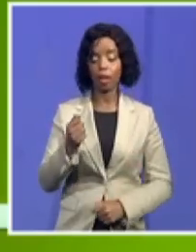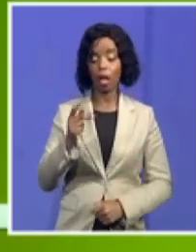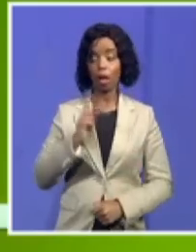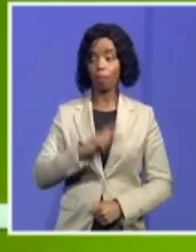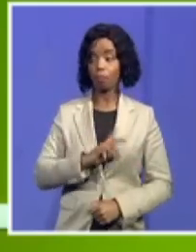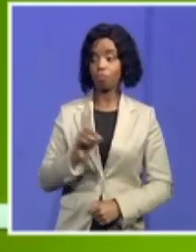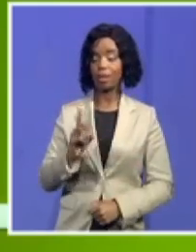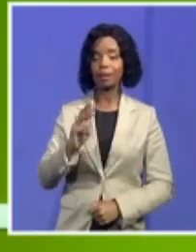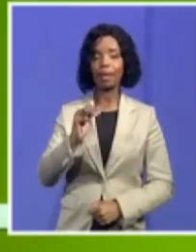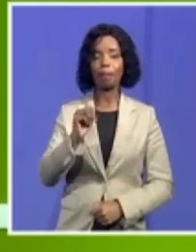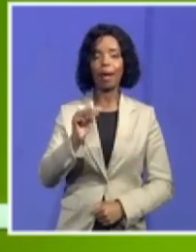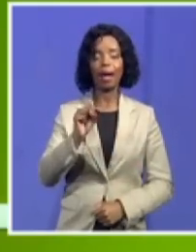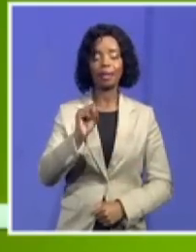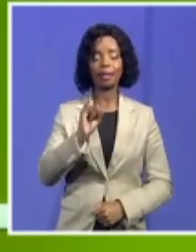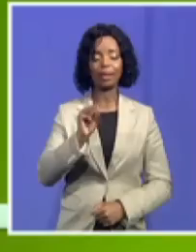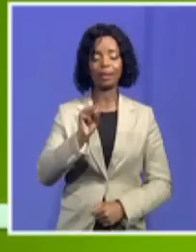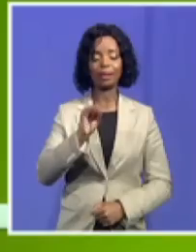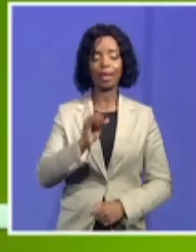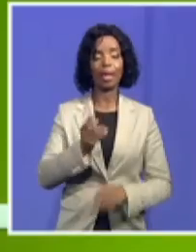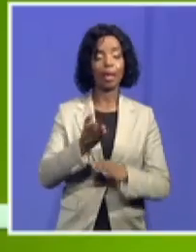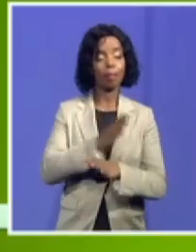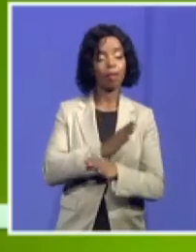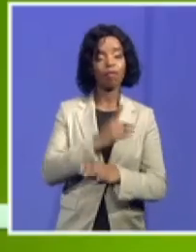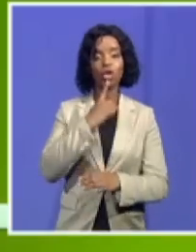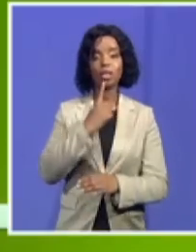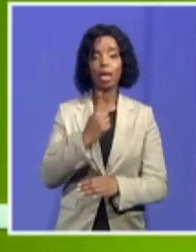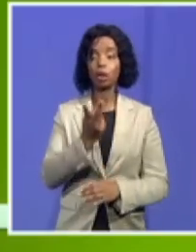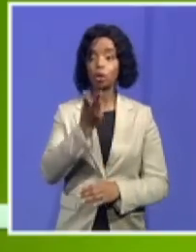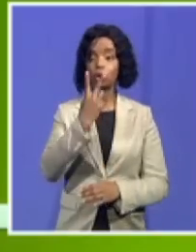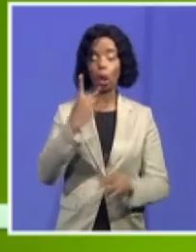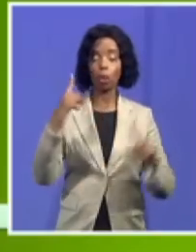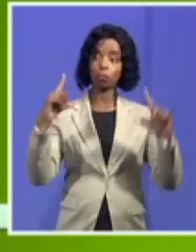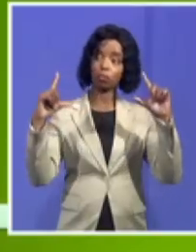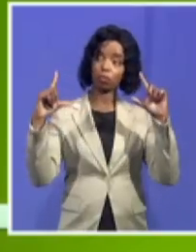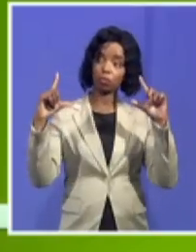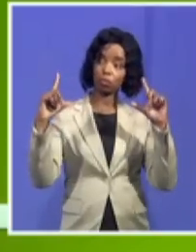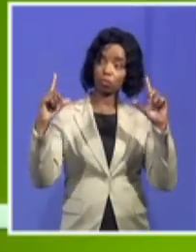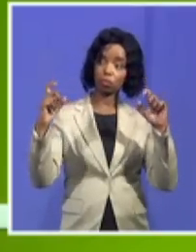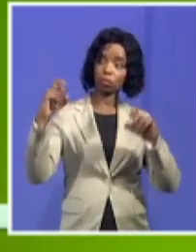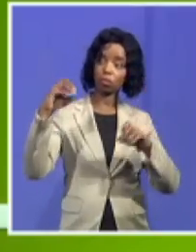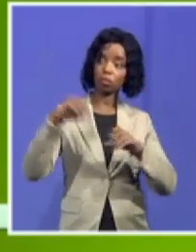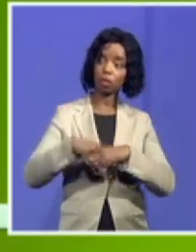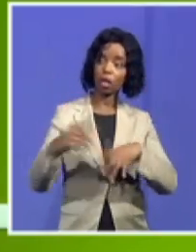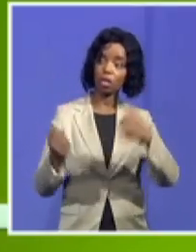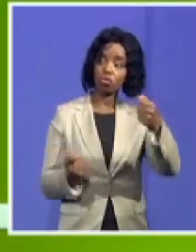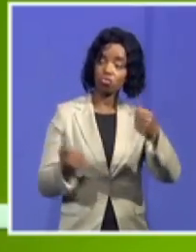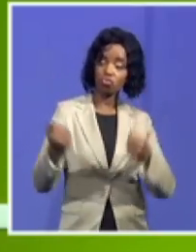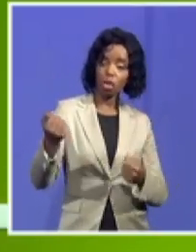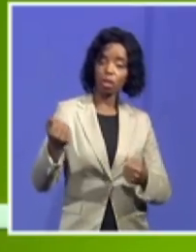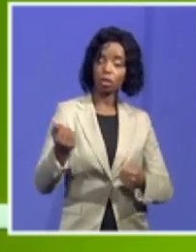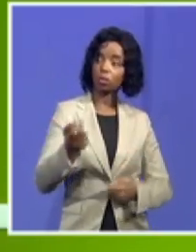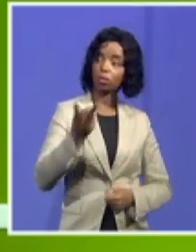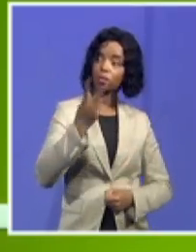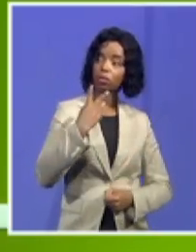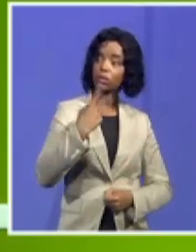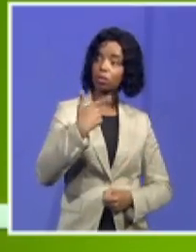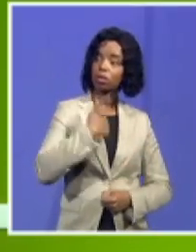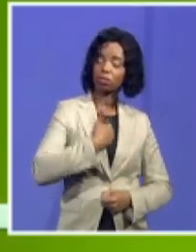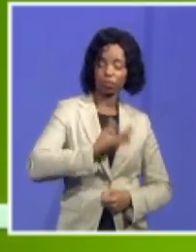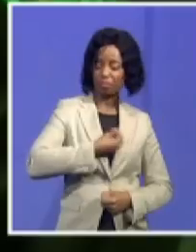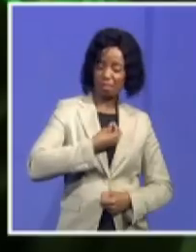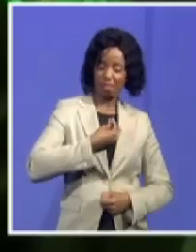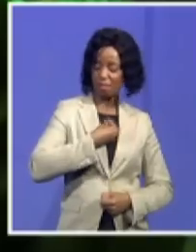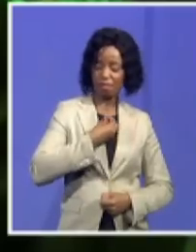he looked at the photograph that was taken of me in this massive truck, that I looked like a young boy excited